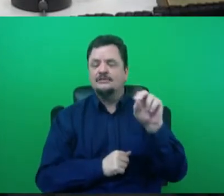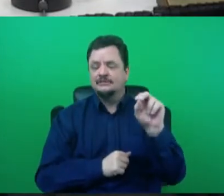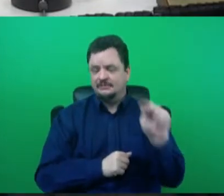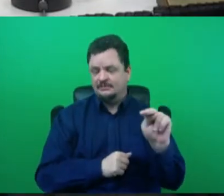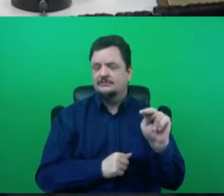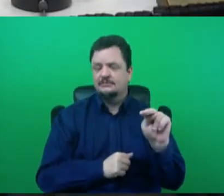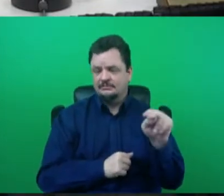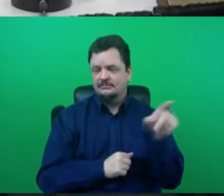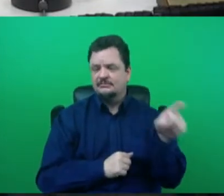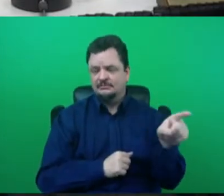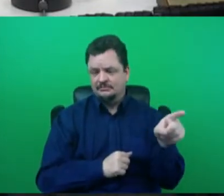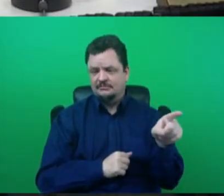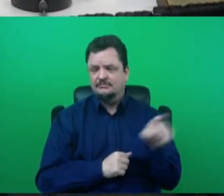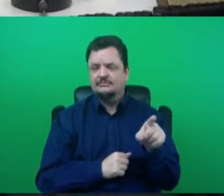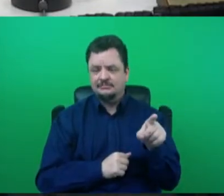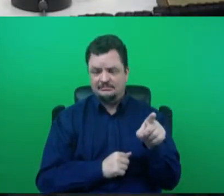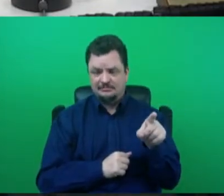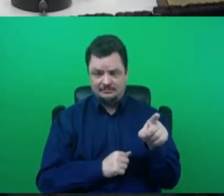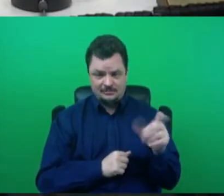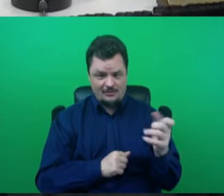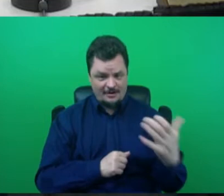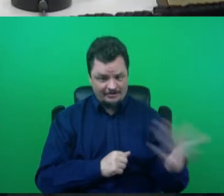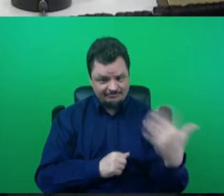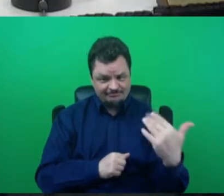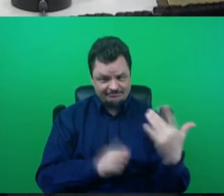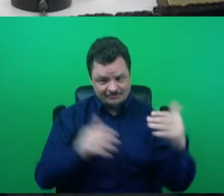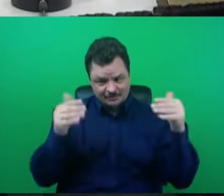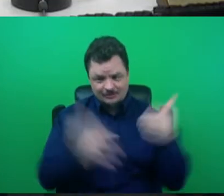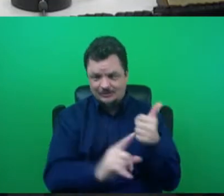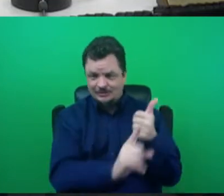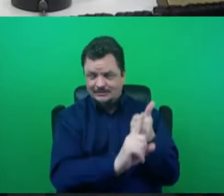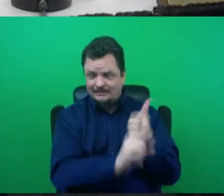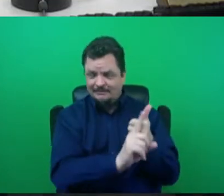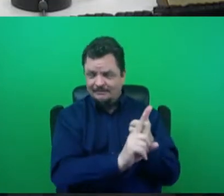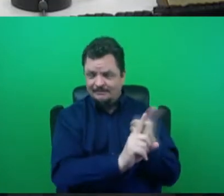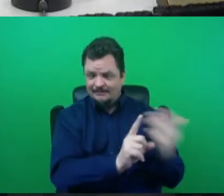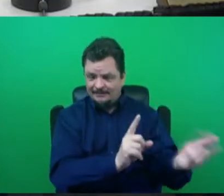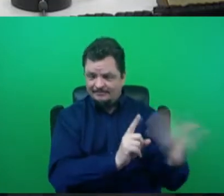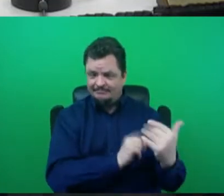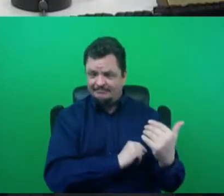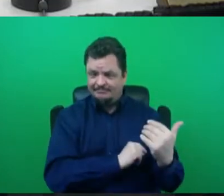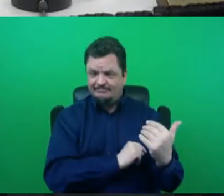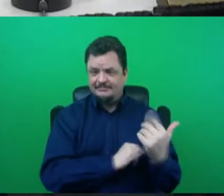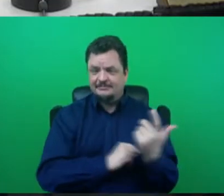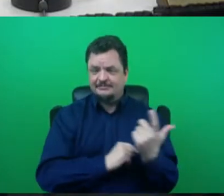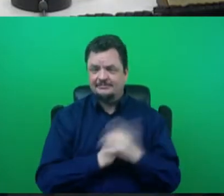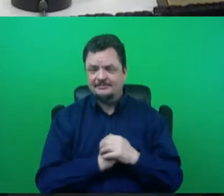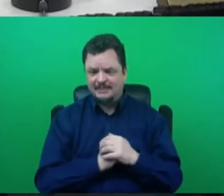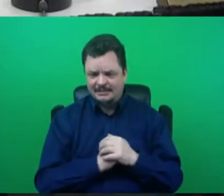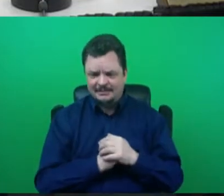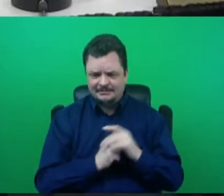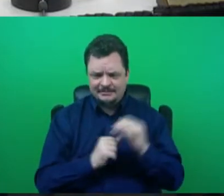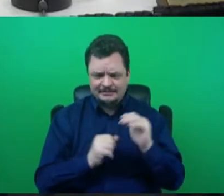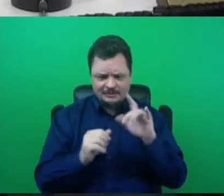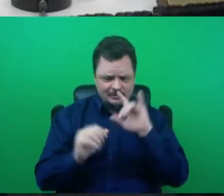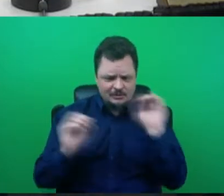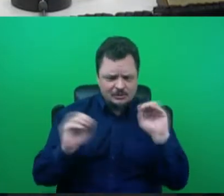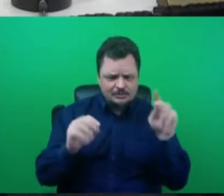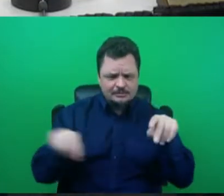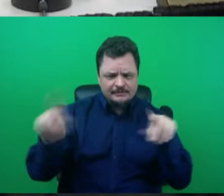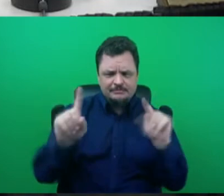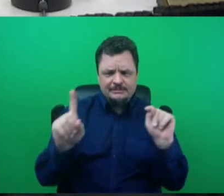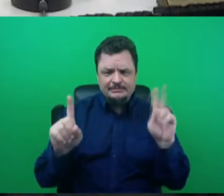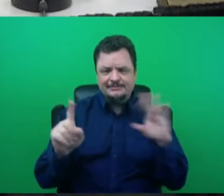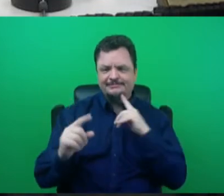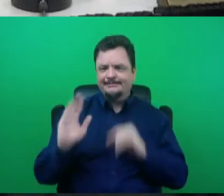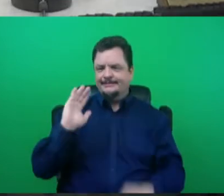like to introduce yourself, and doesn't look like you have anyone else from TB here. Just myself. Okay. Thank you, Susan. So my name is